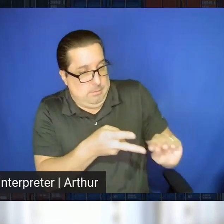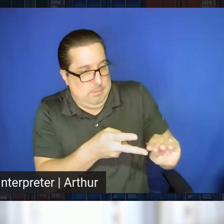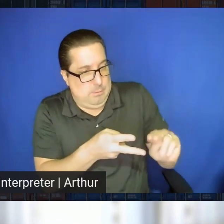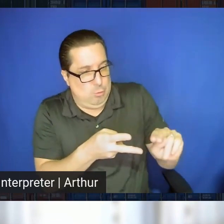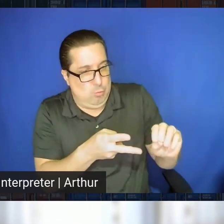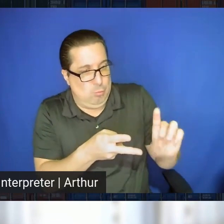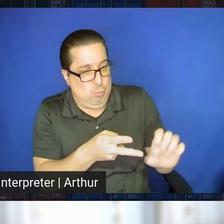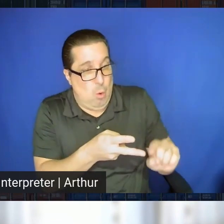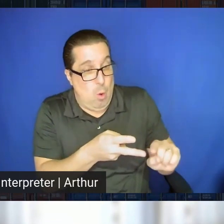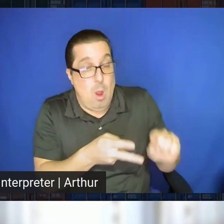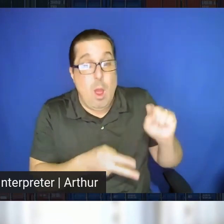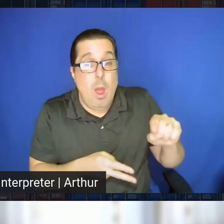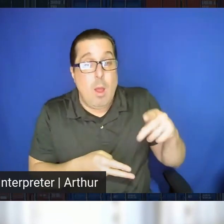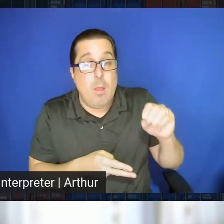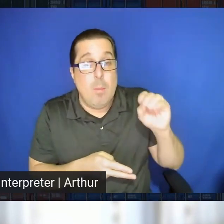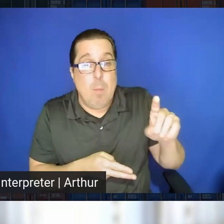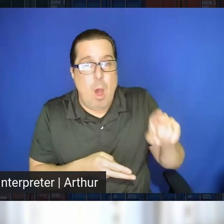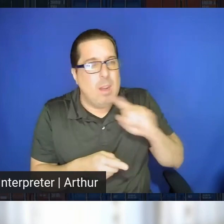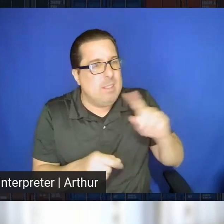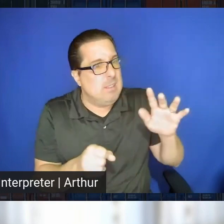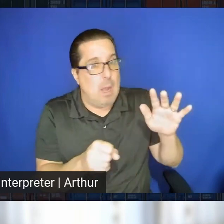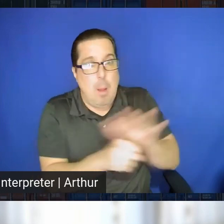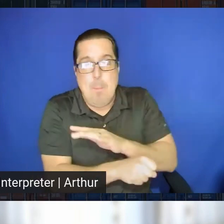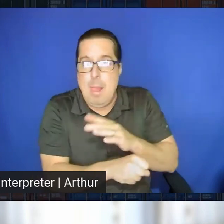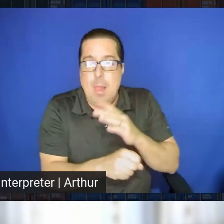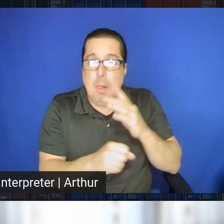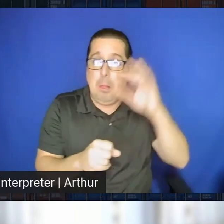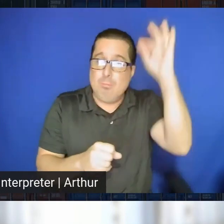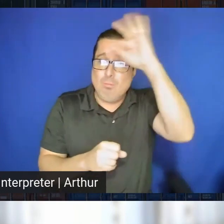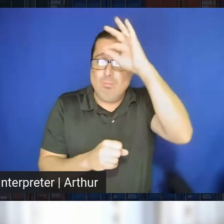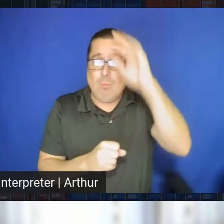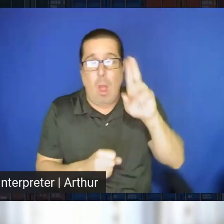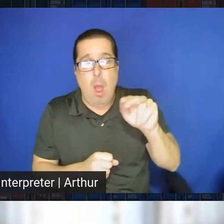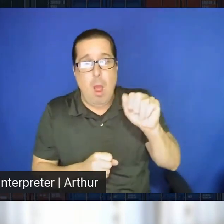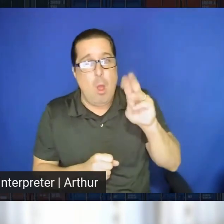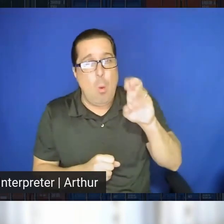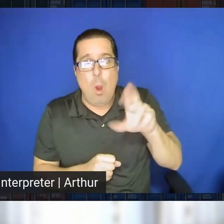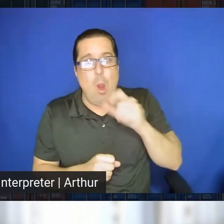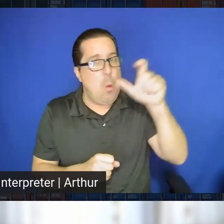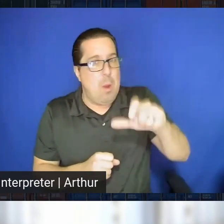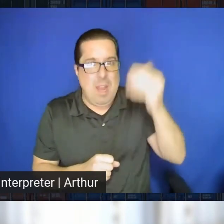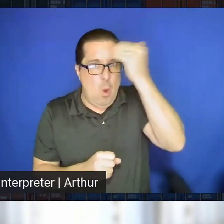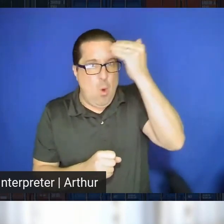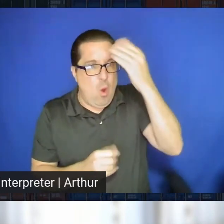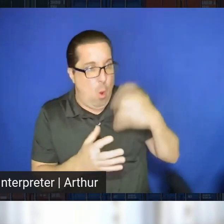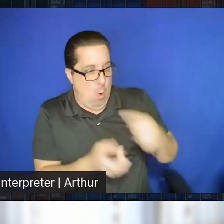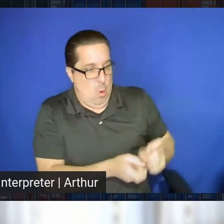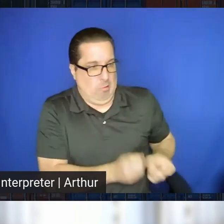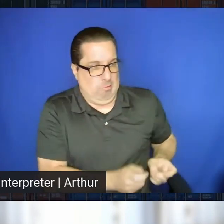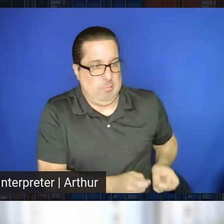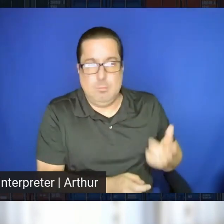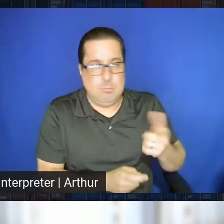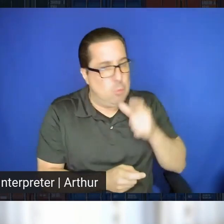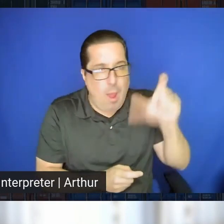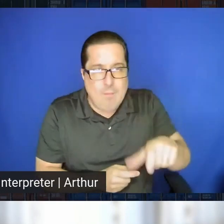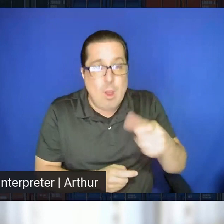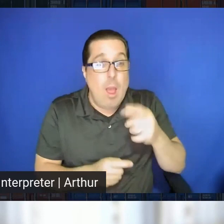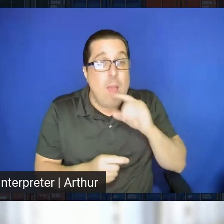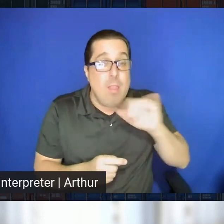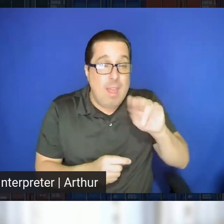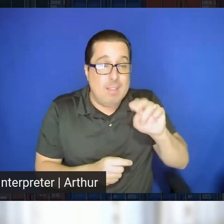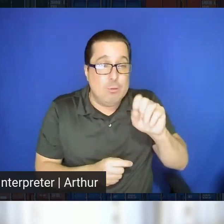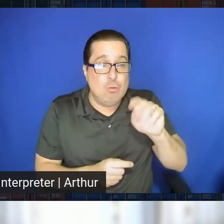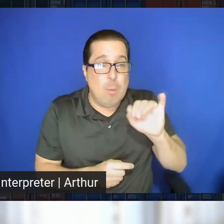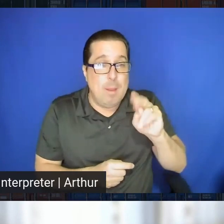is completely unaware, doesn't need to know, but you can get the kind of instrumentation, the observability, the